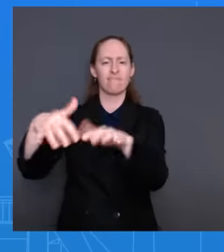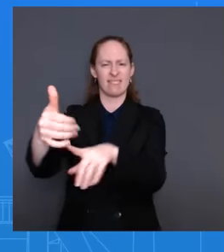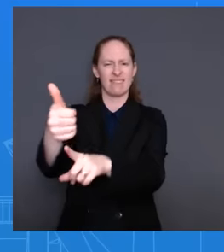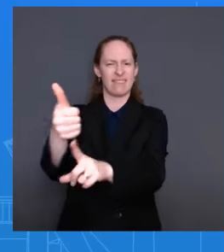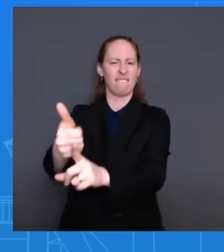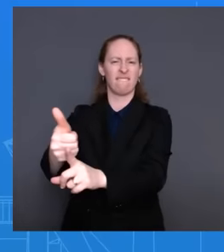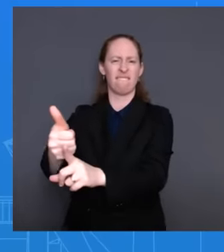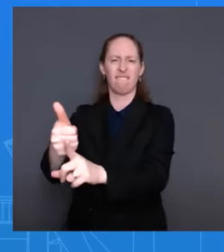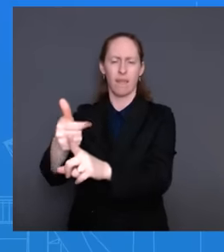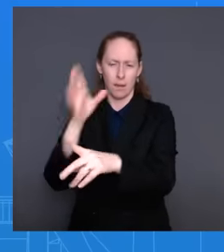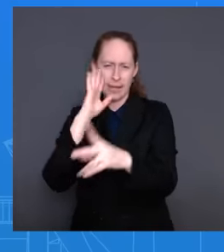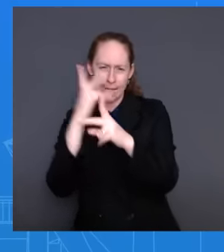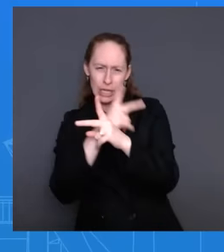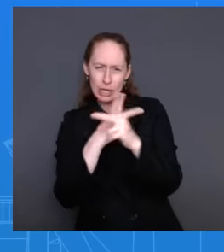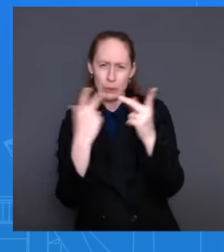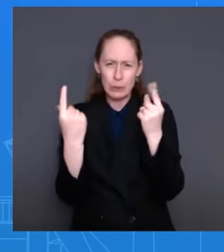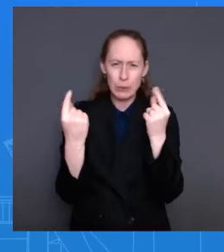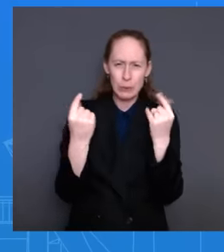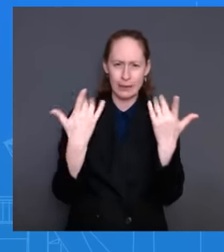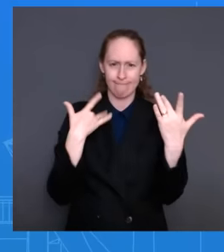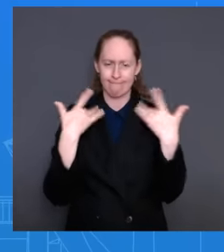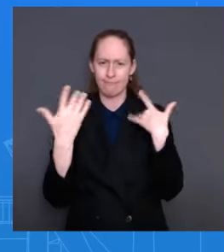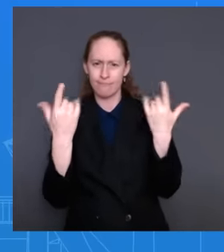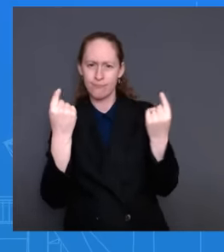Also today, the President published a